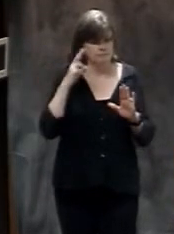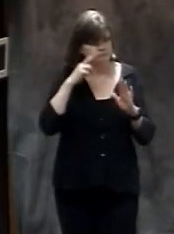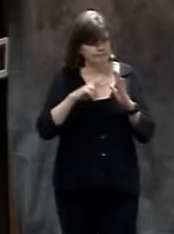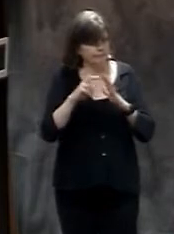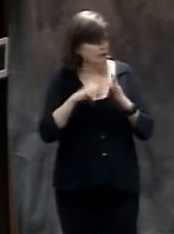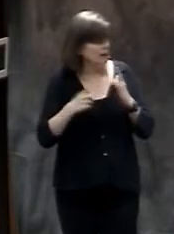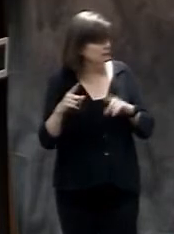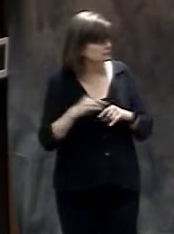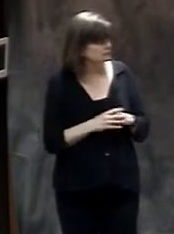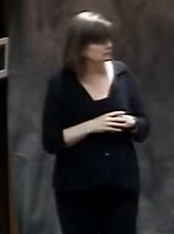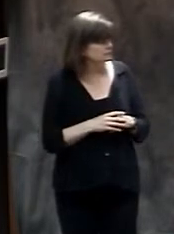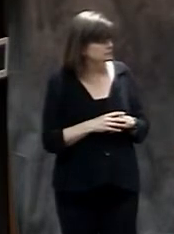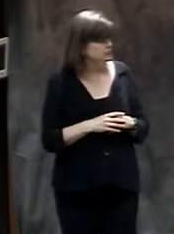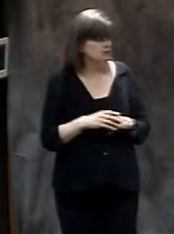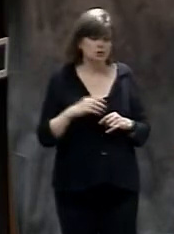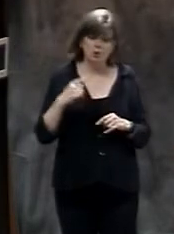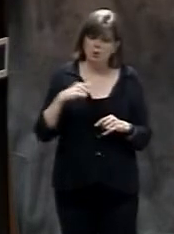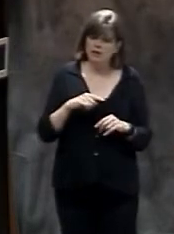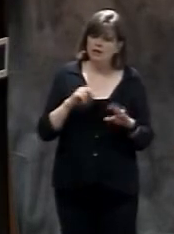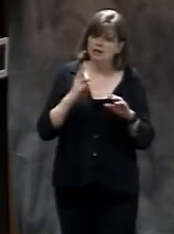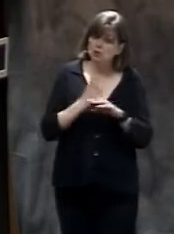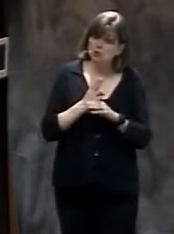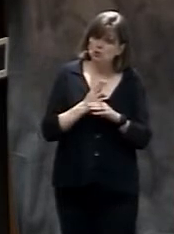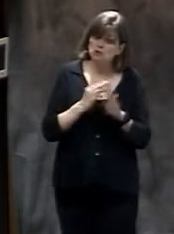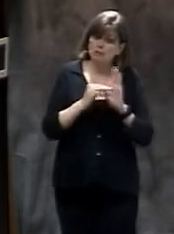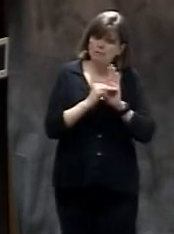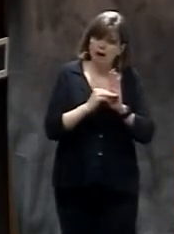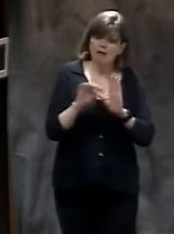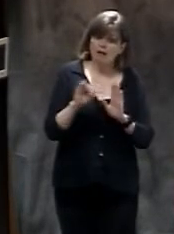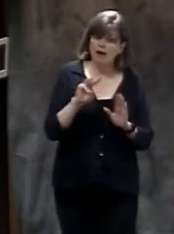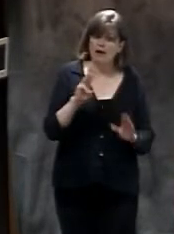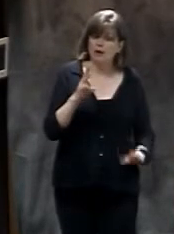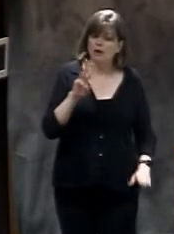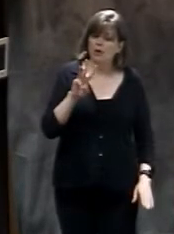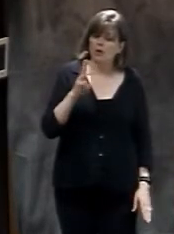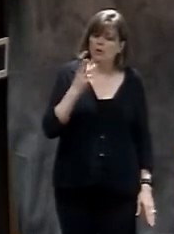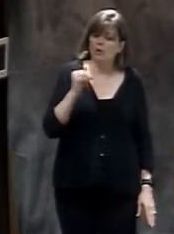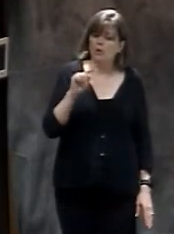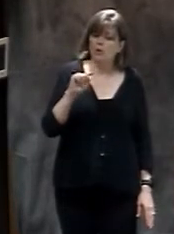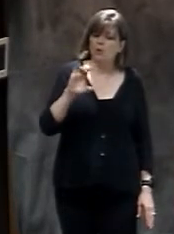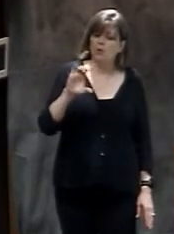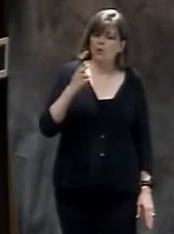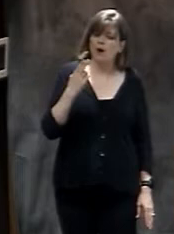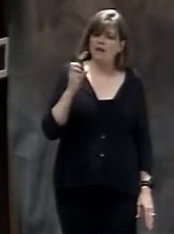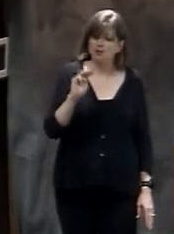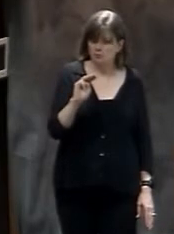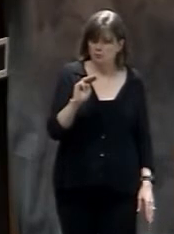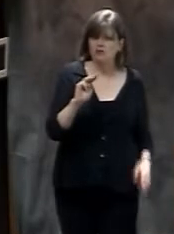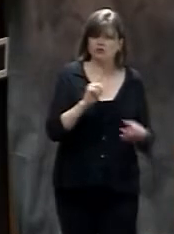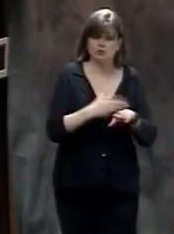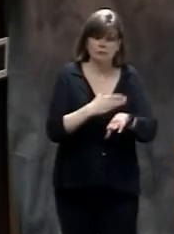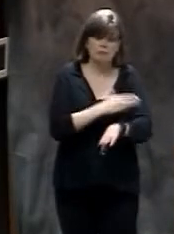that we can use models like Watcham to improve our simulations of mosquito life cycles.